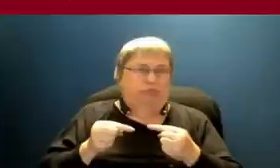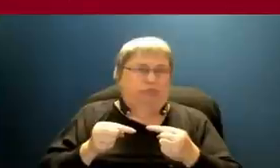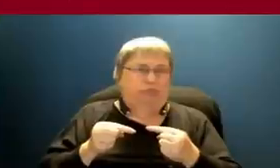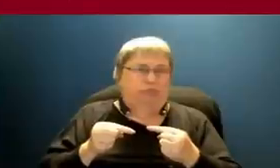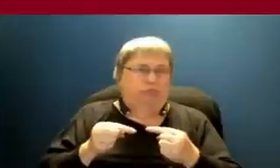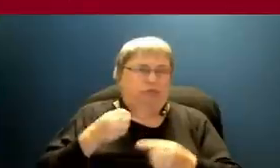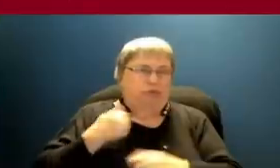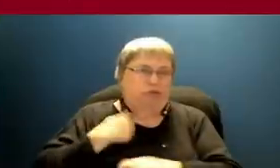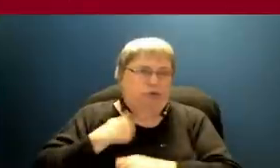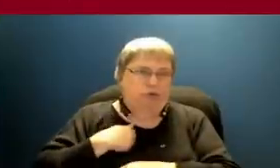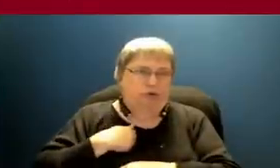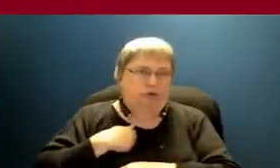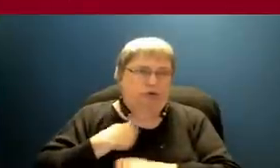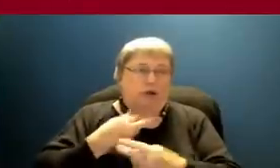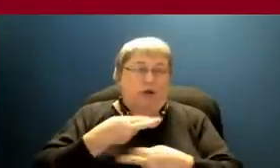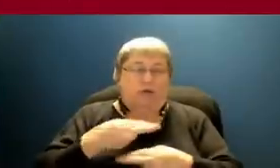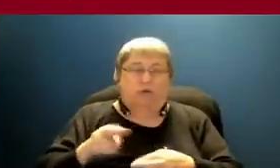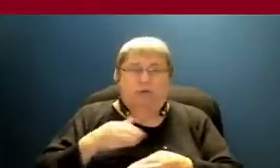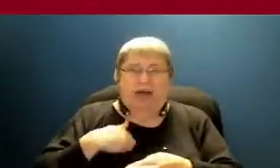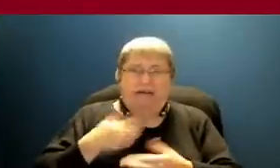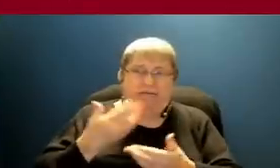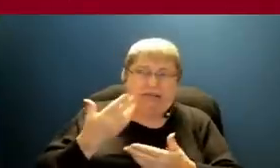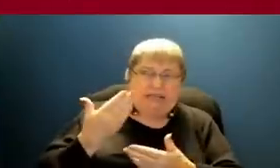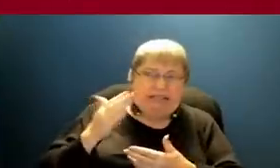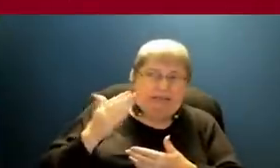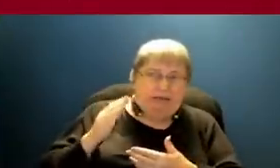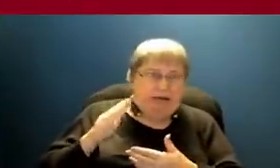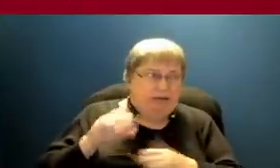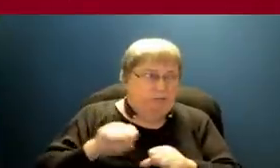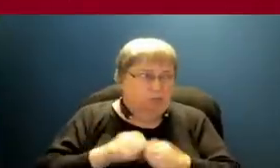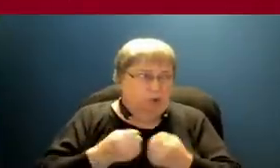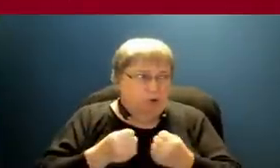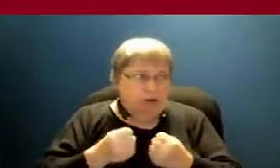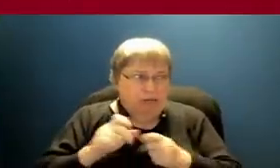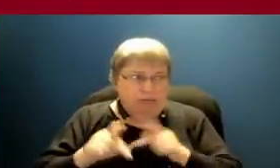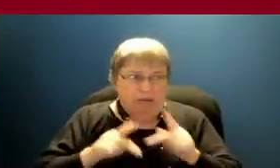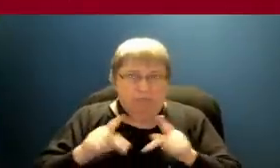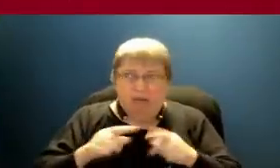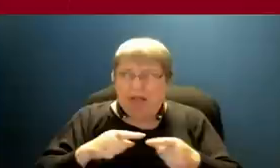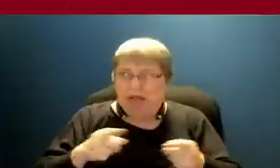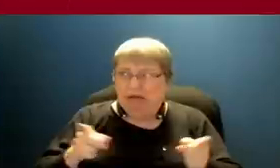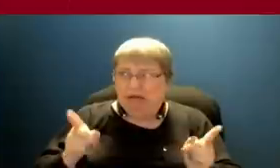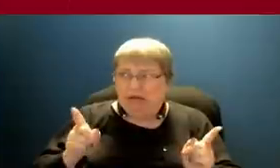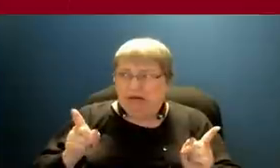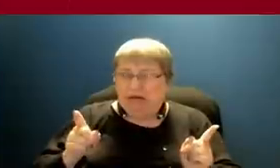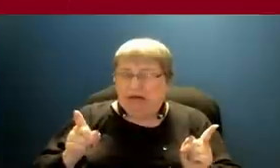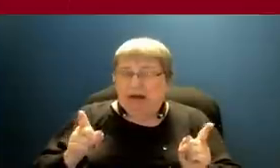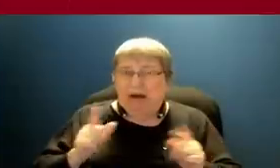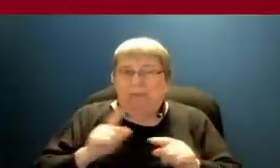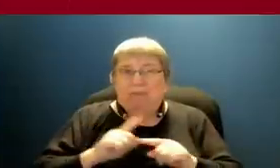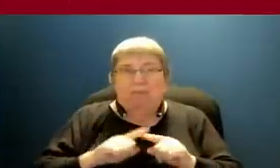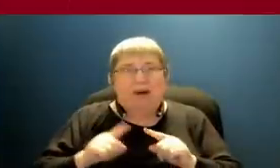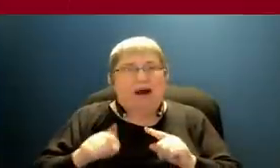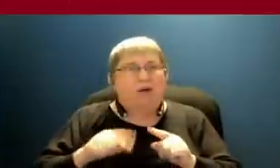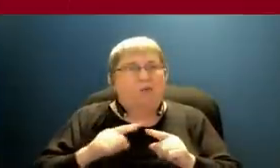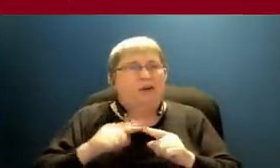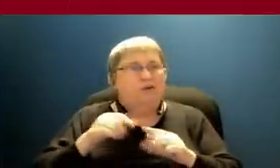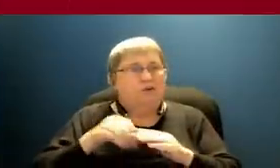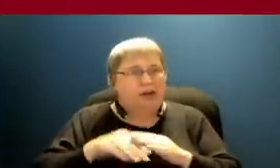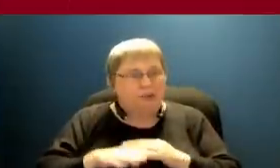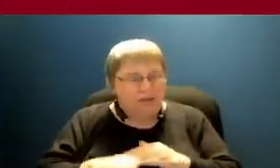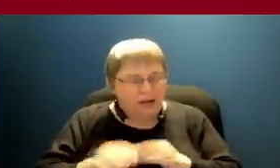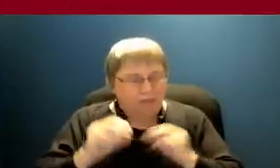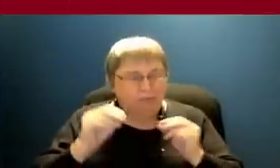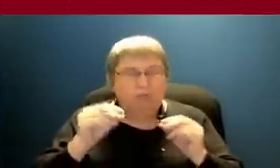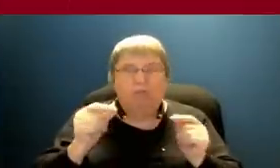room filled with seemingly broken people. But if you spent more than a minute in that room, you would quickly